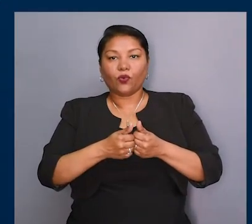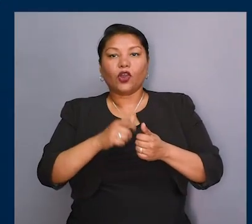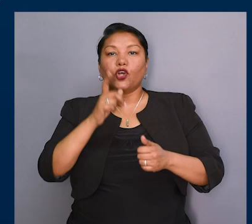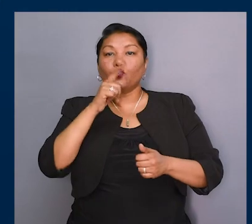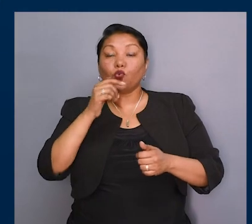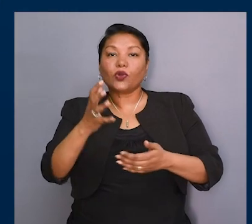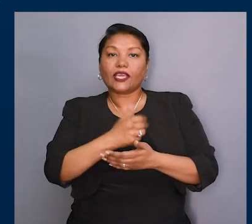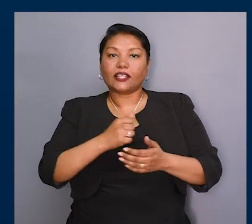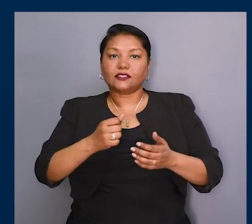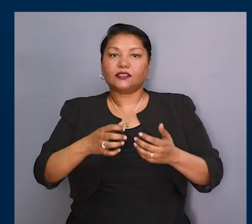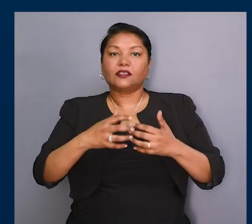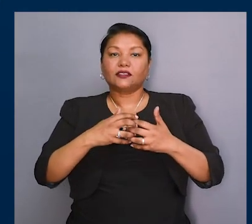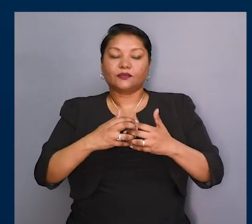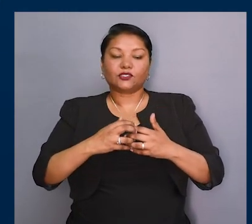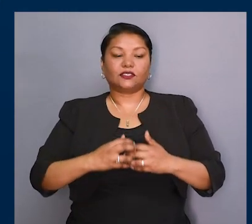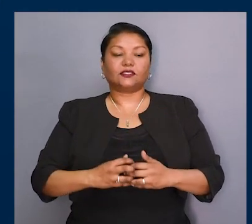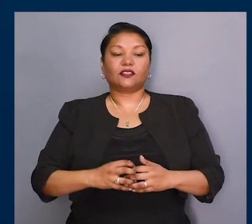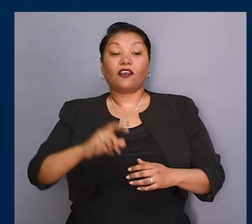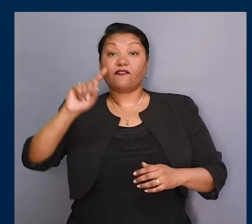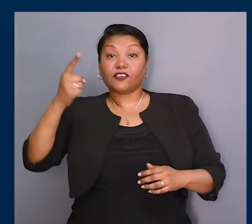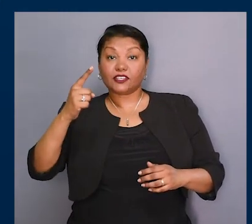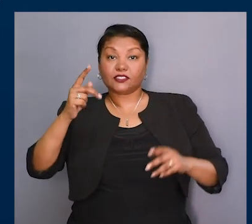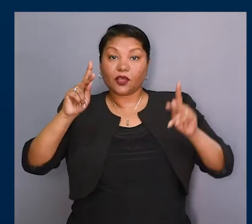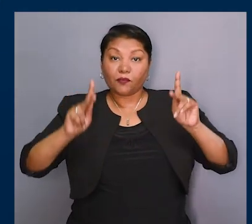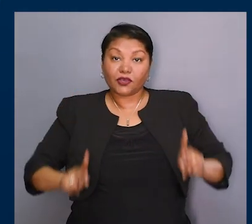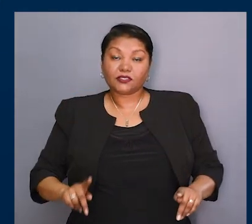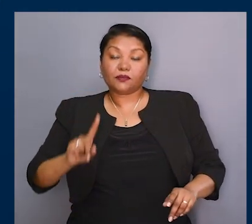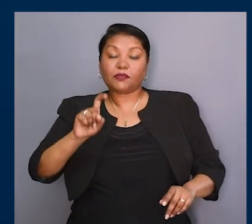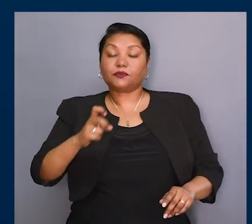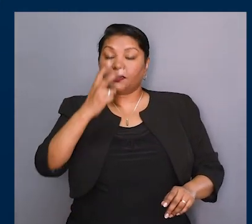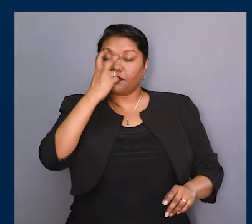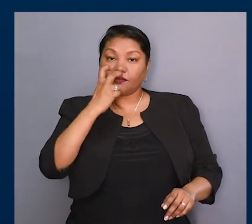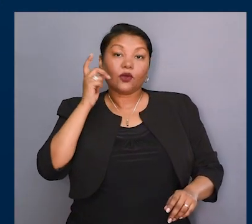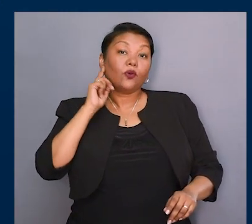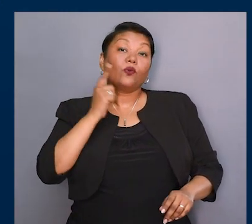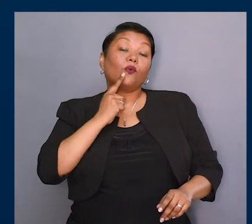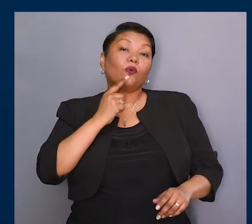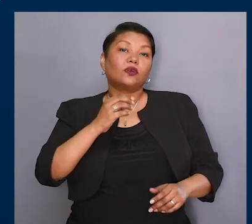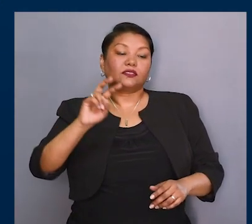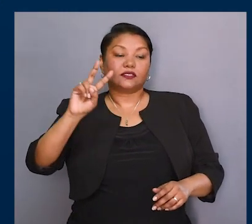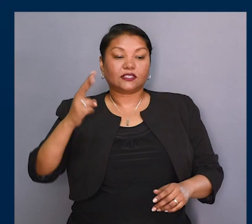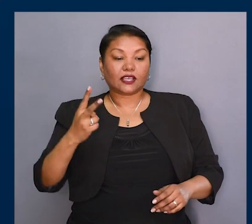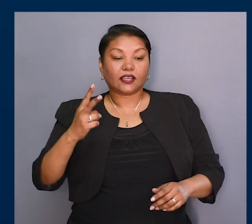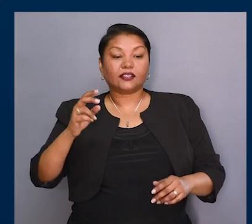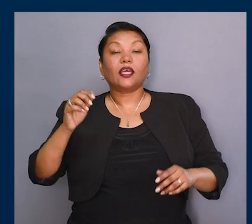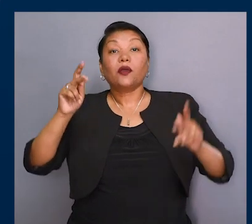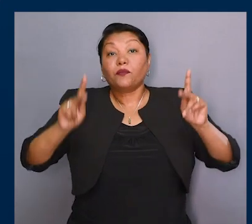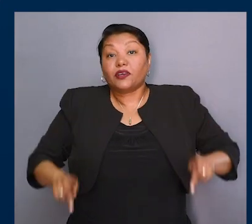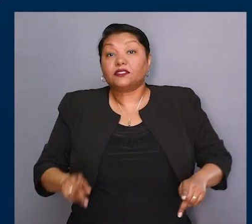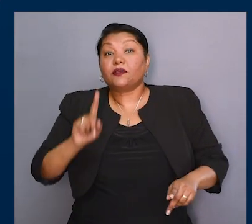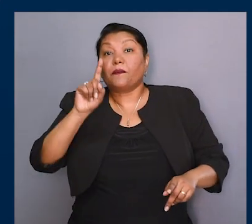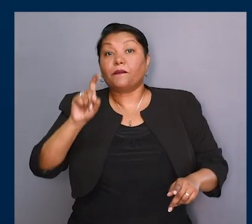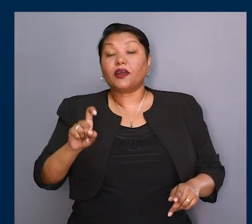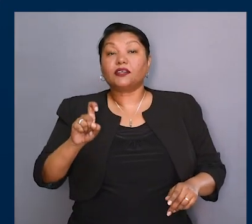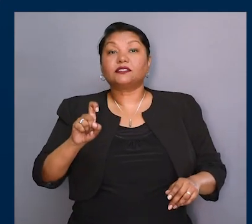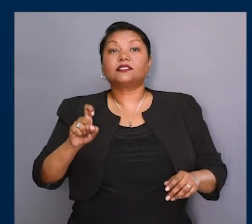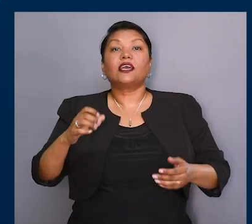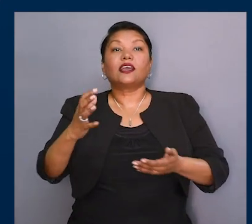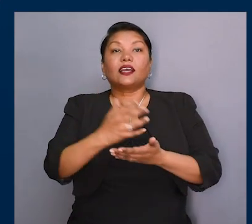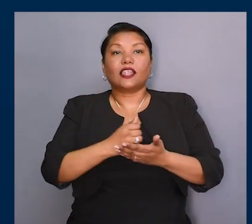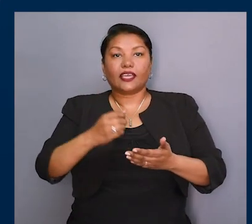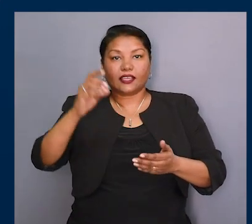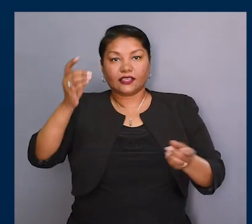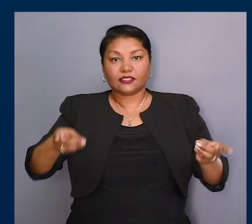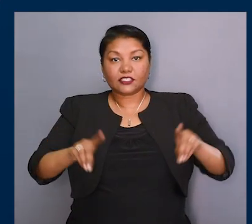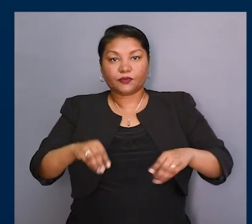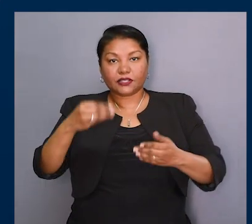is that the applicant must be visually or hearing impaired. The applicant must be in receipt of a disabilities